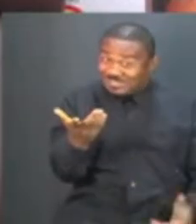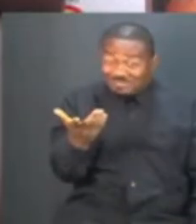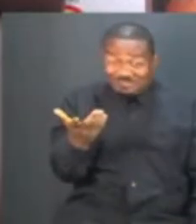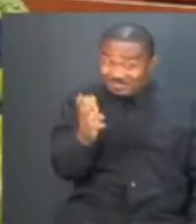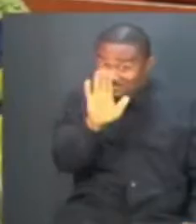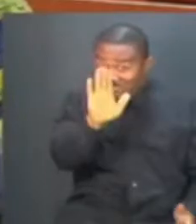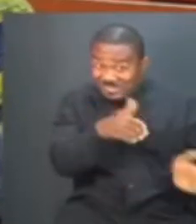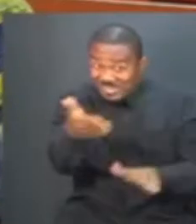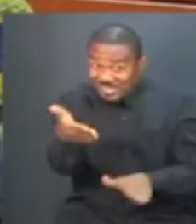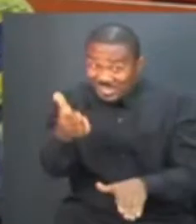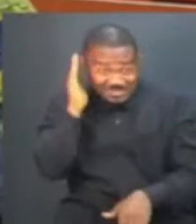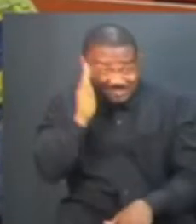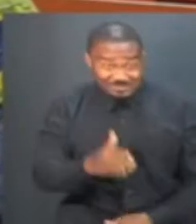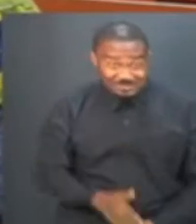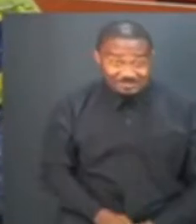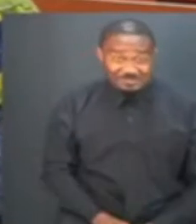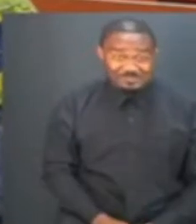day.